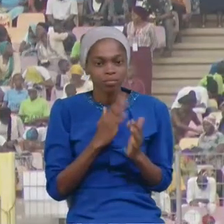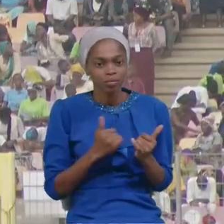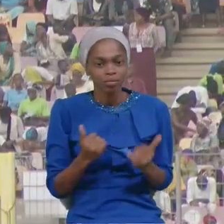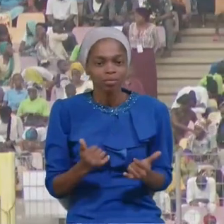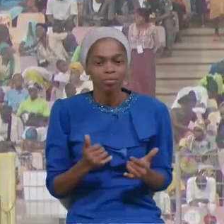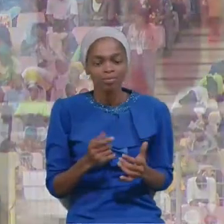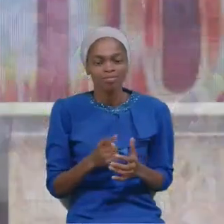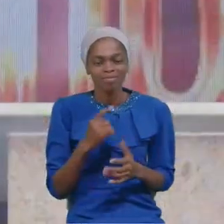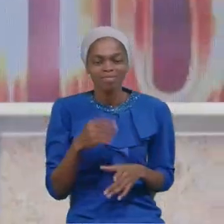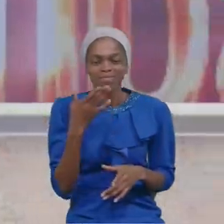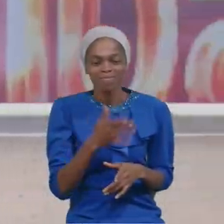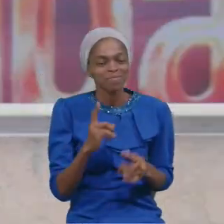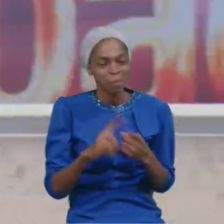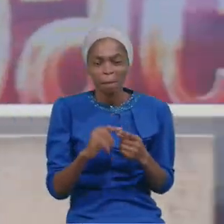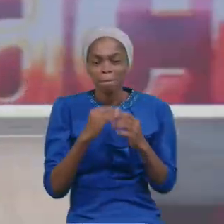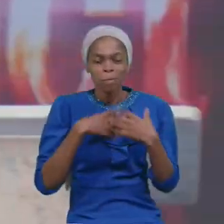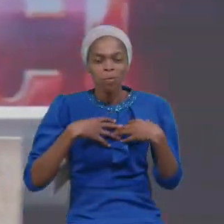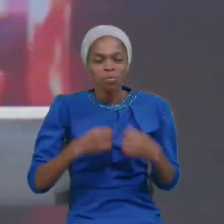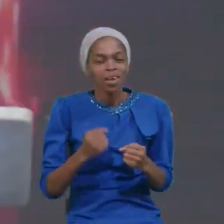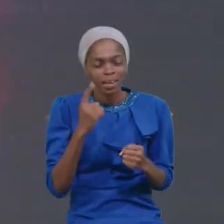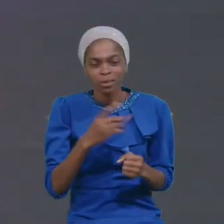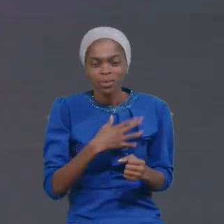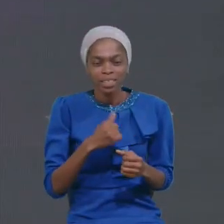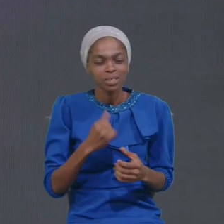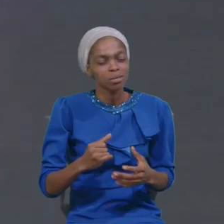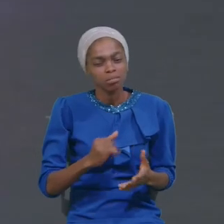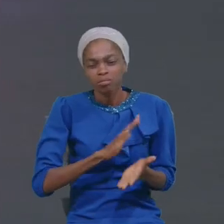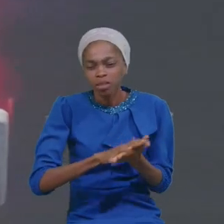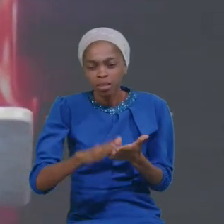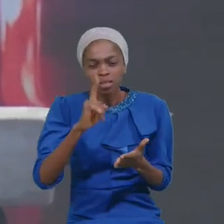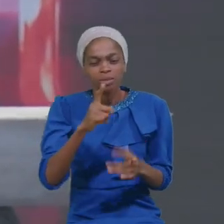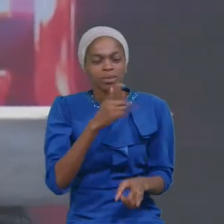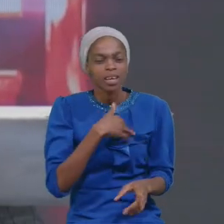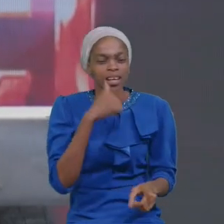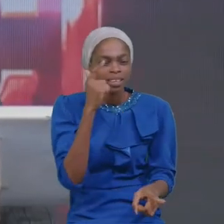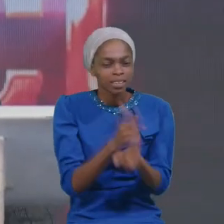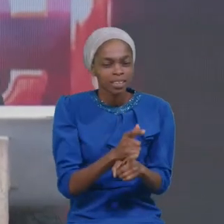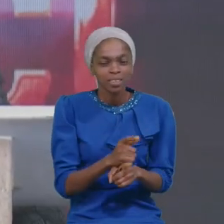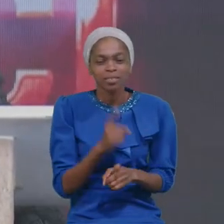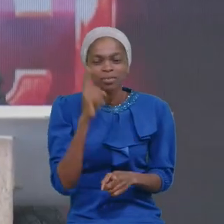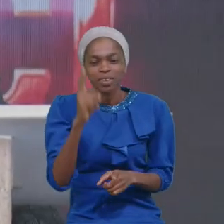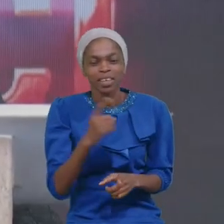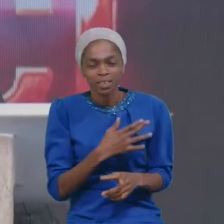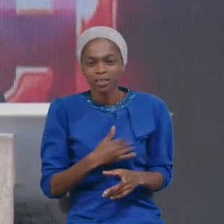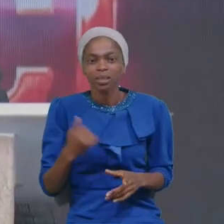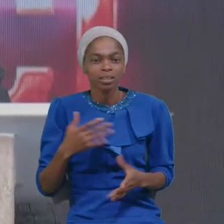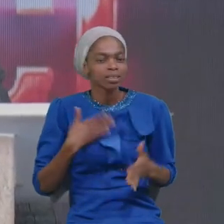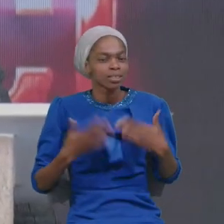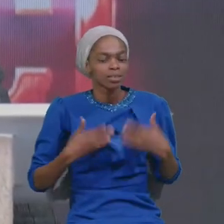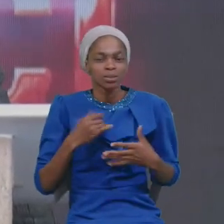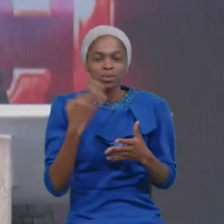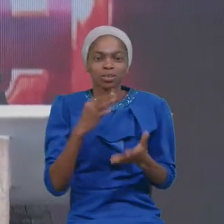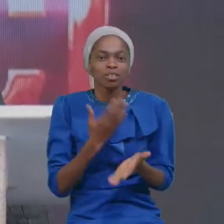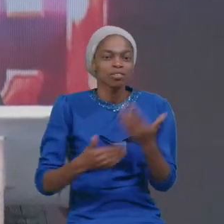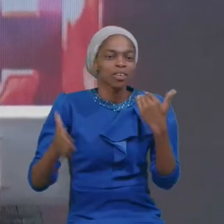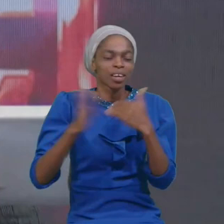you the joy of heaven in your soul. You want that joy of